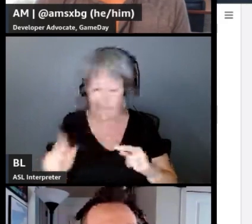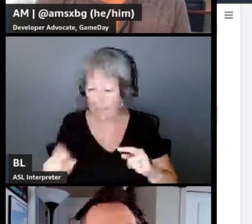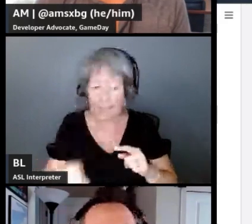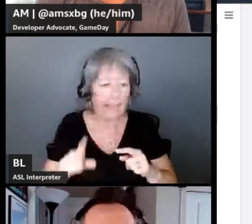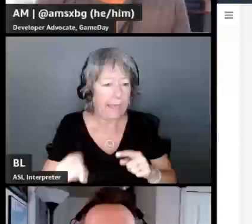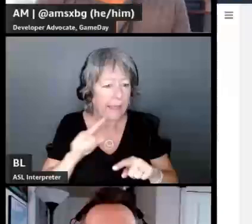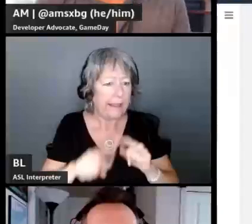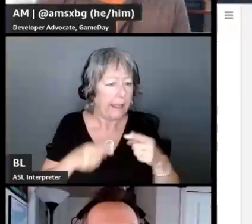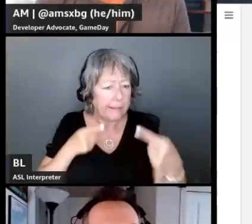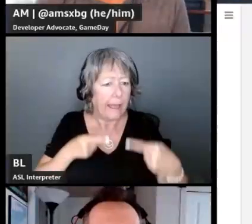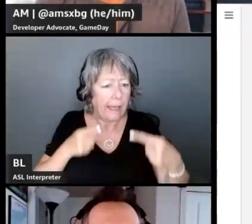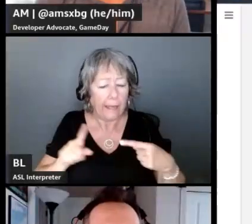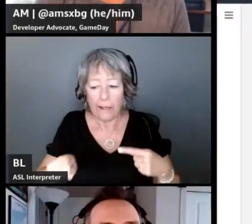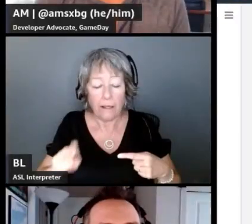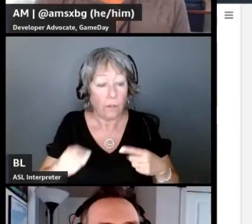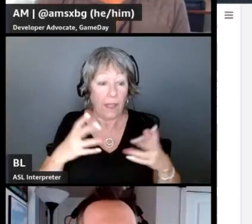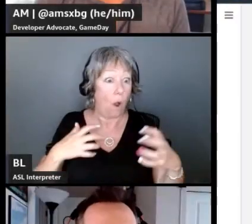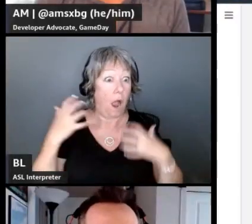that's with